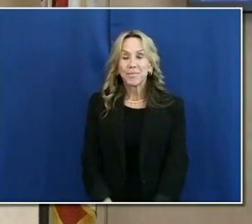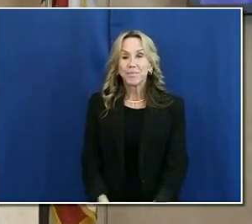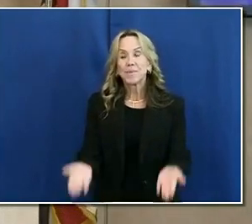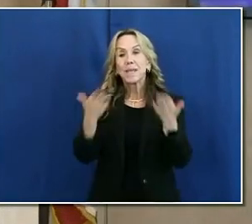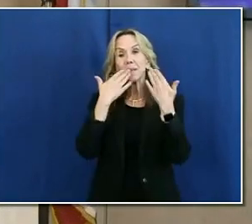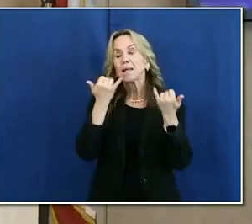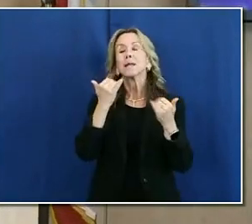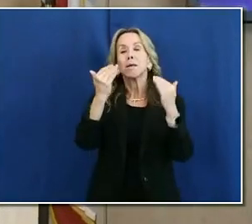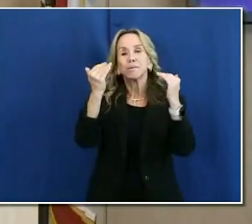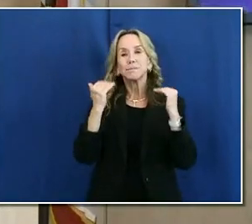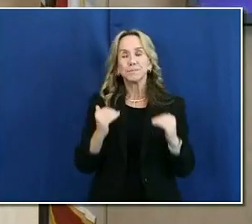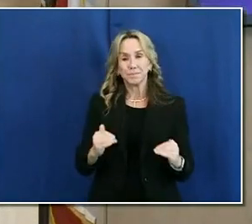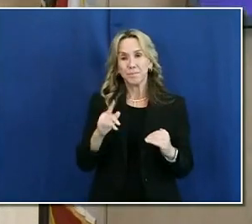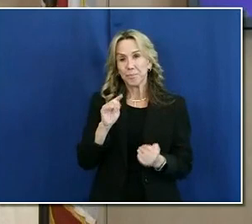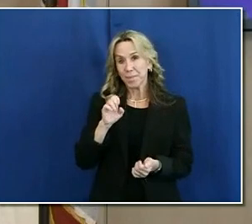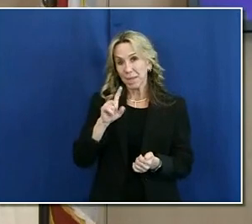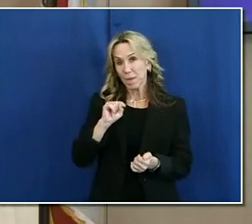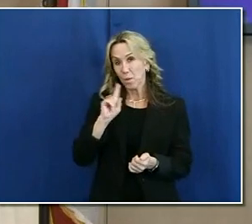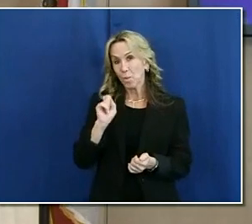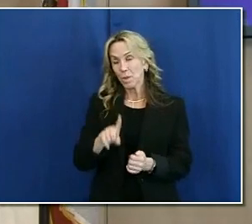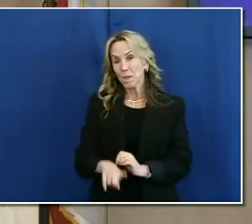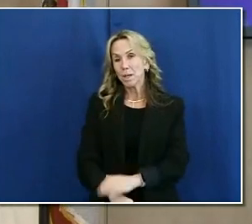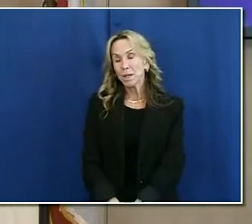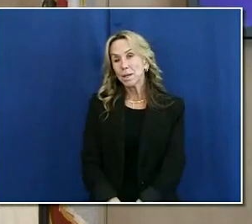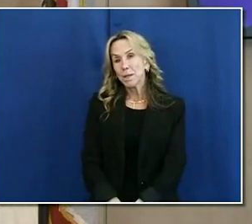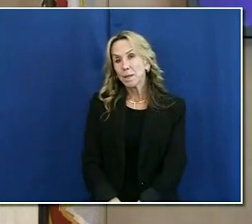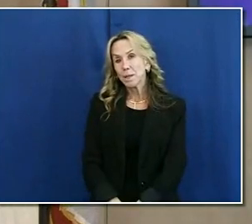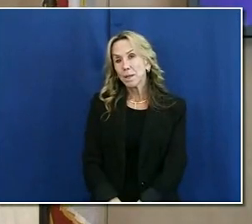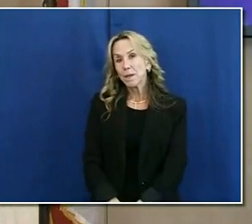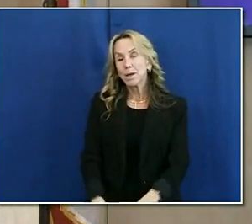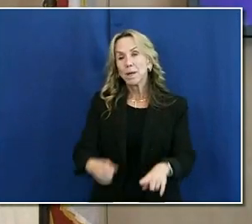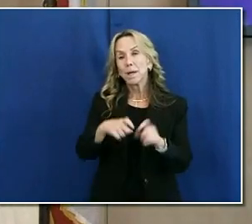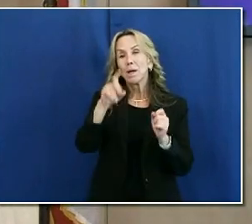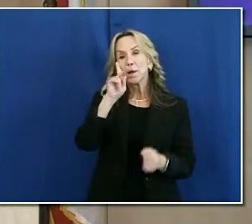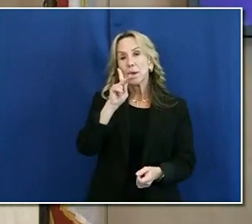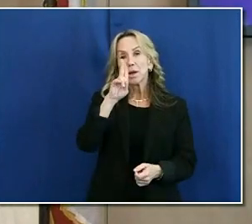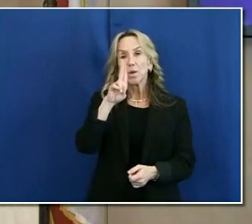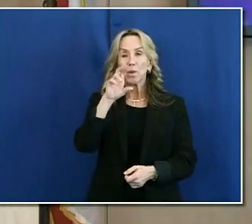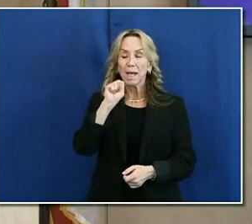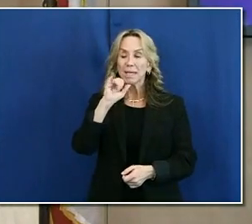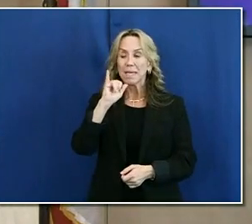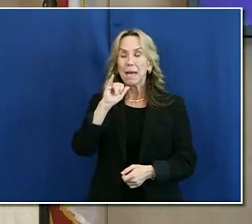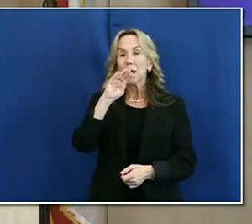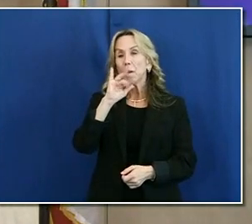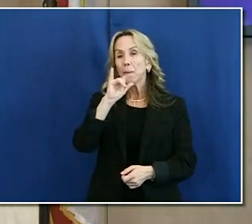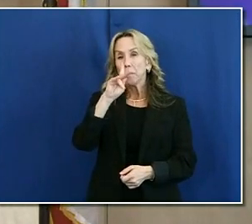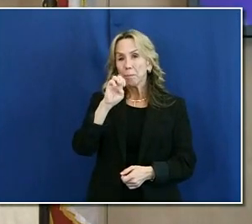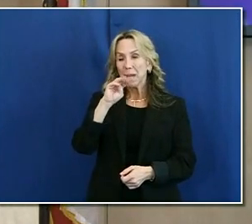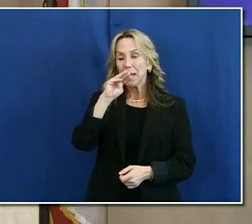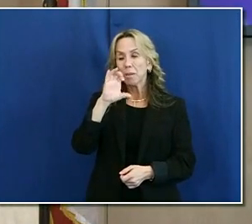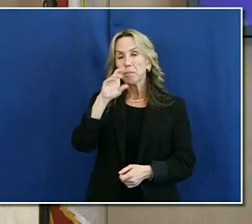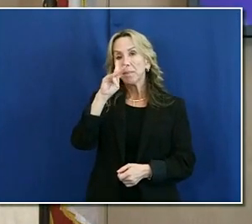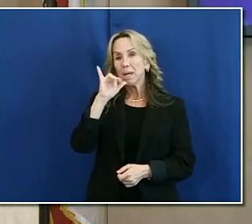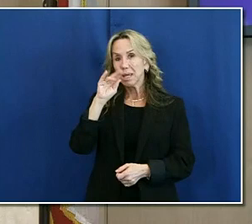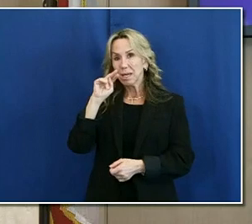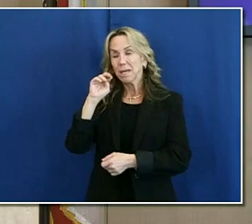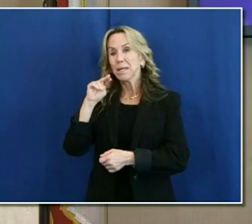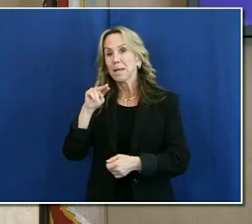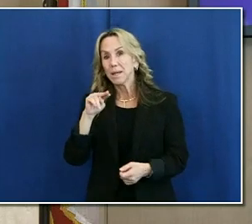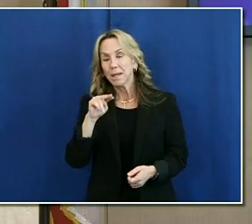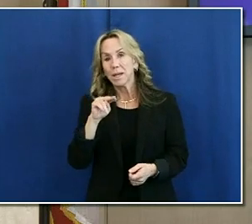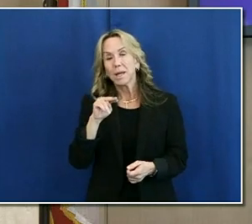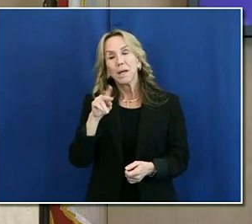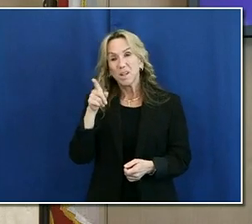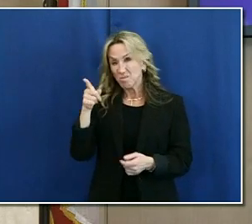Thank you. We'll go to the next text question. Okay, this question is from KUSI, Mike McKinnon. Do you agree with the